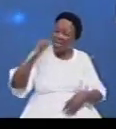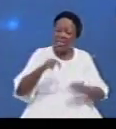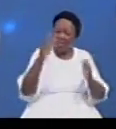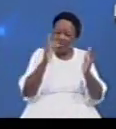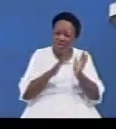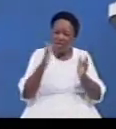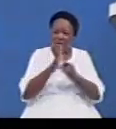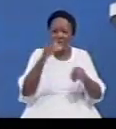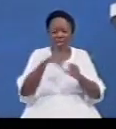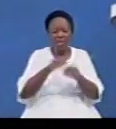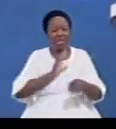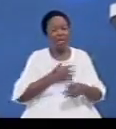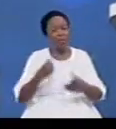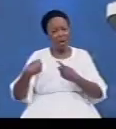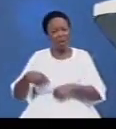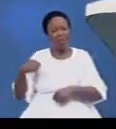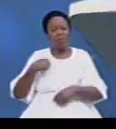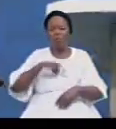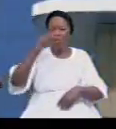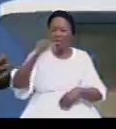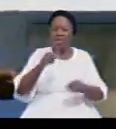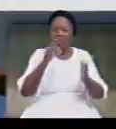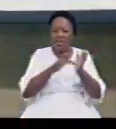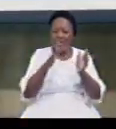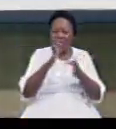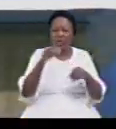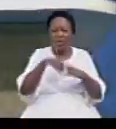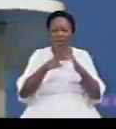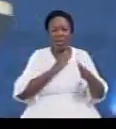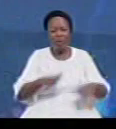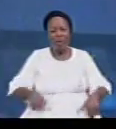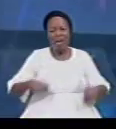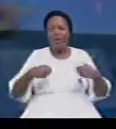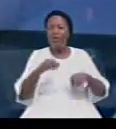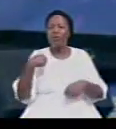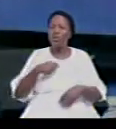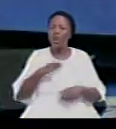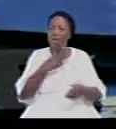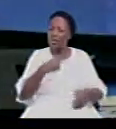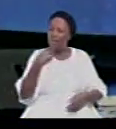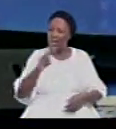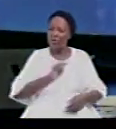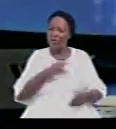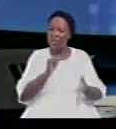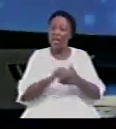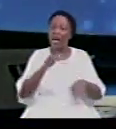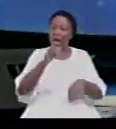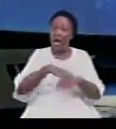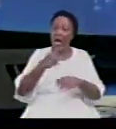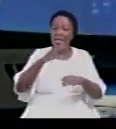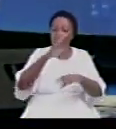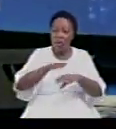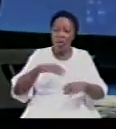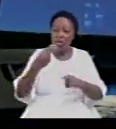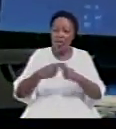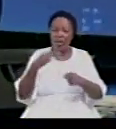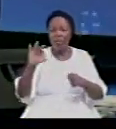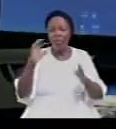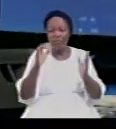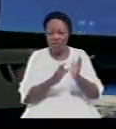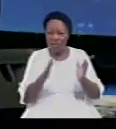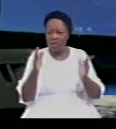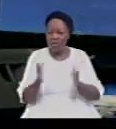heart, Jesus in our life. They're telling us that at the mention of the name of